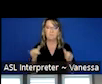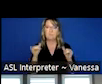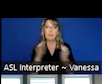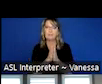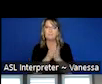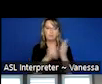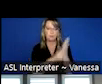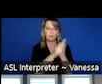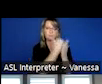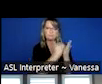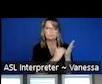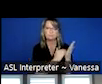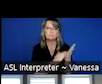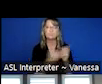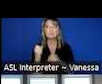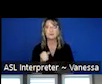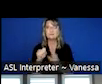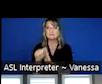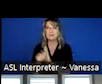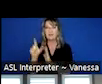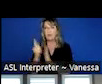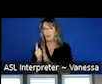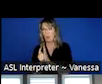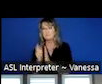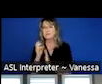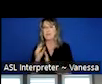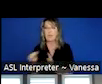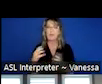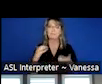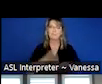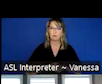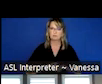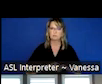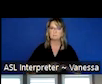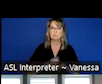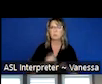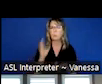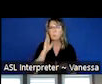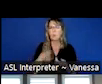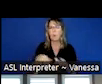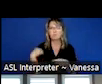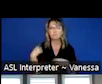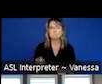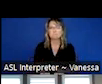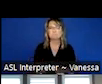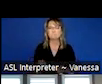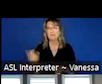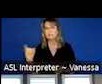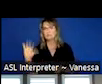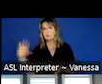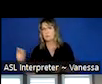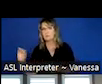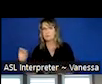strengthening state laws and partnerships. As you're aware, there's been a tension for quite some time between insurance